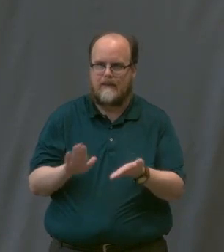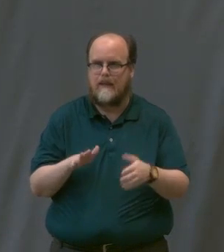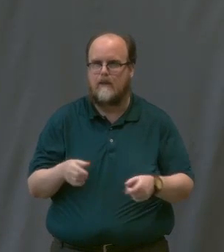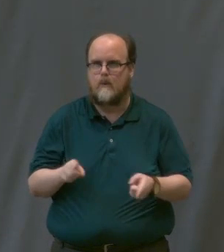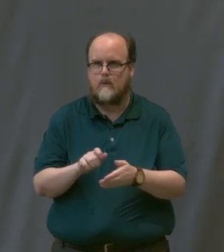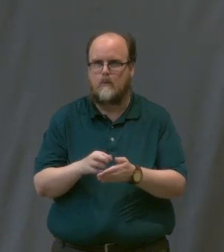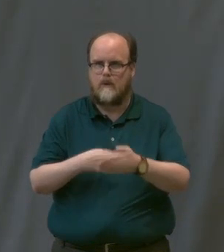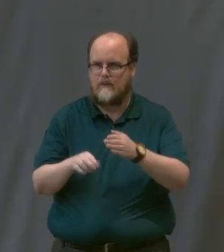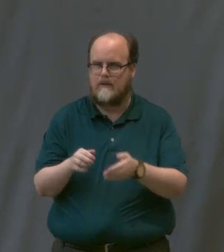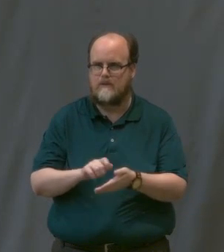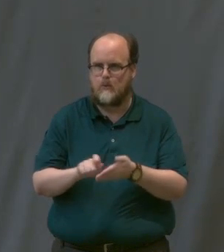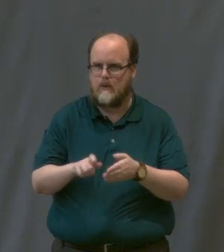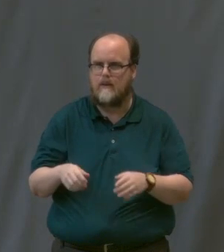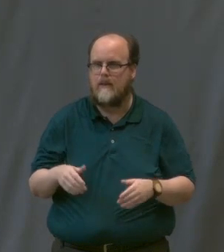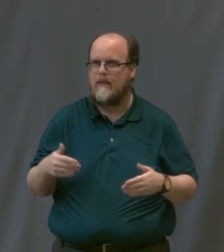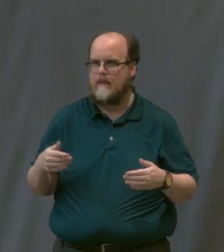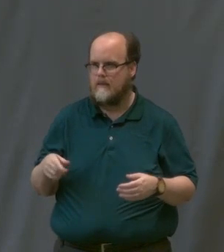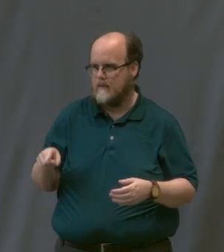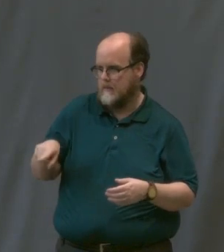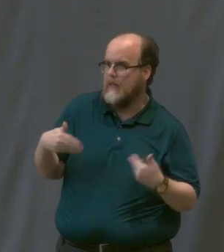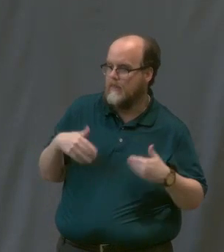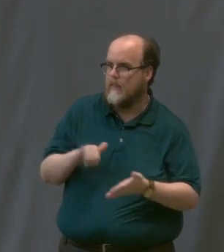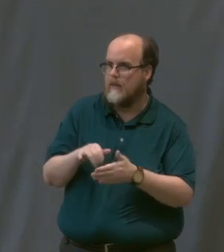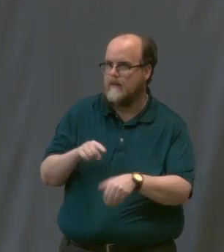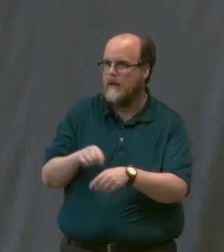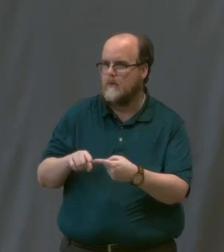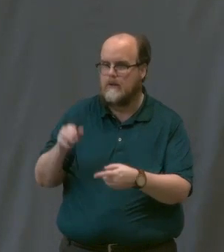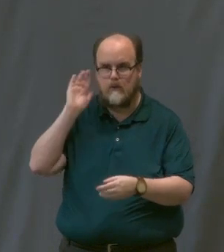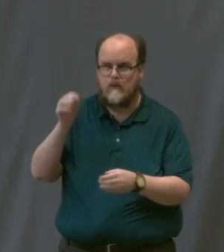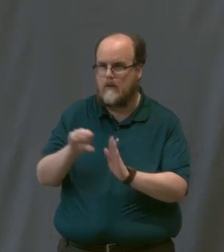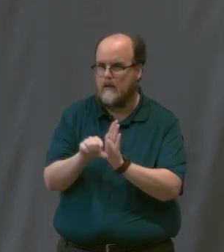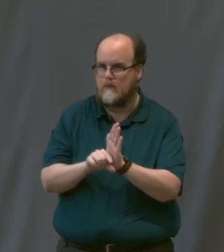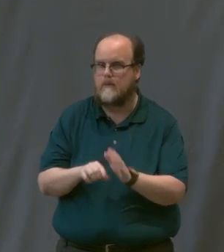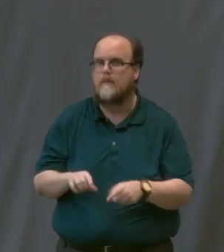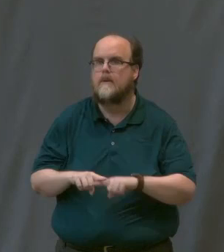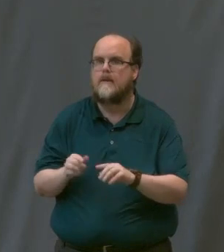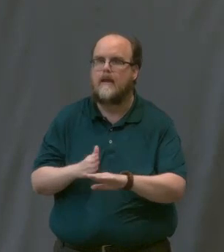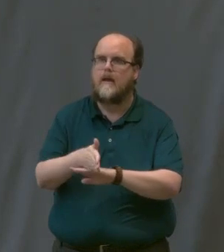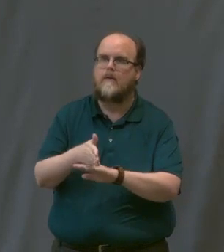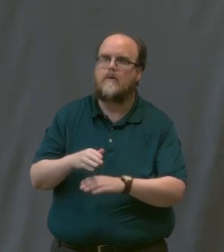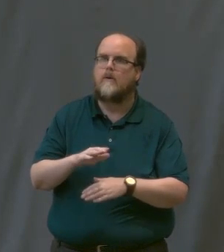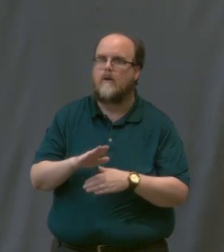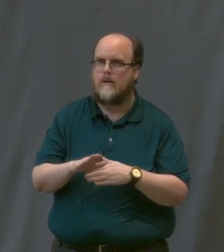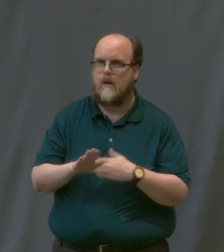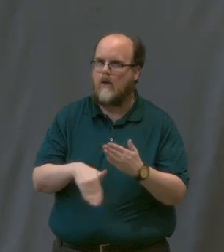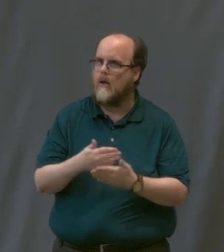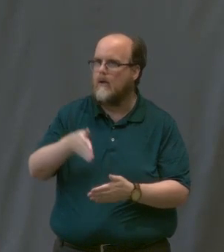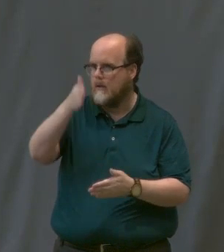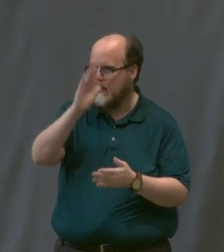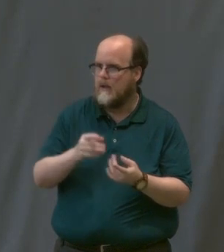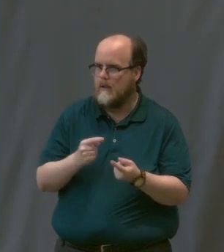entire period to hear the gospel, and I'm sure they did hear it. But after everything God tried to do for